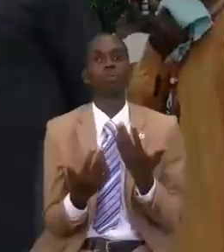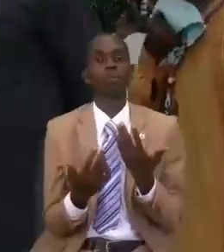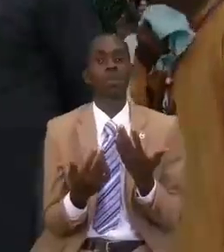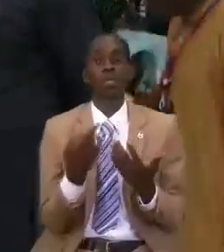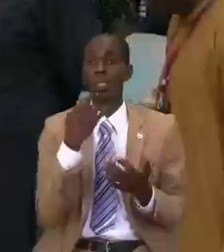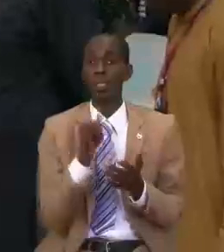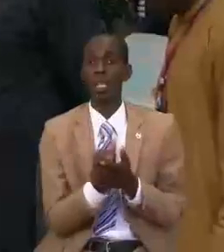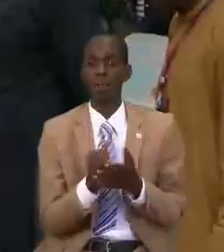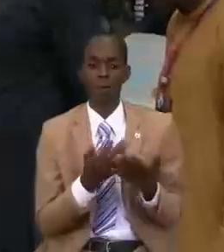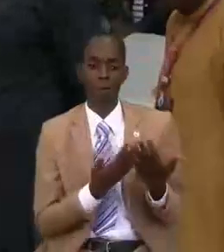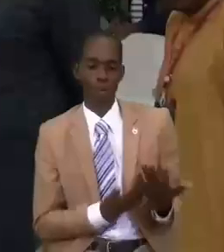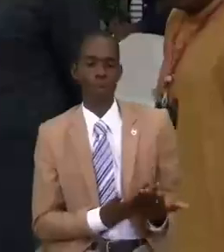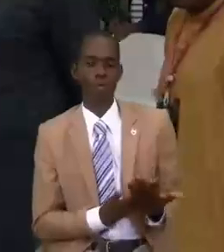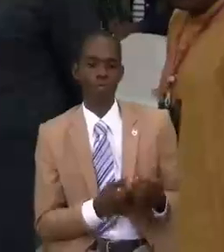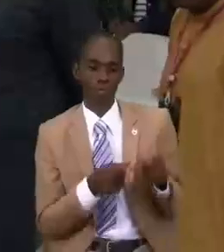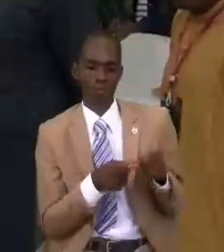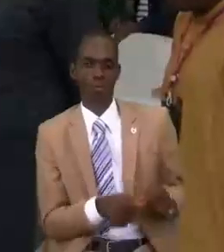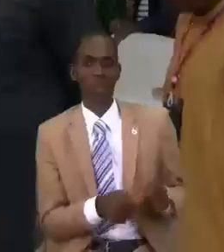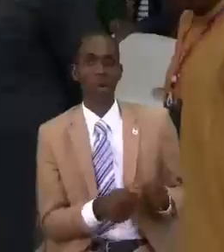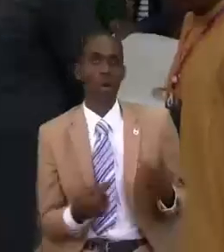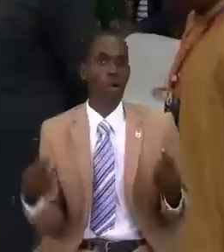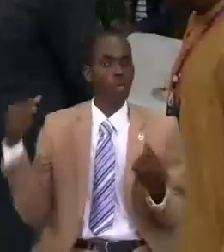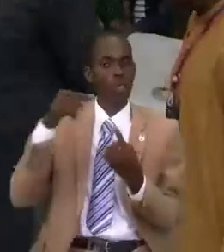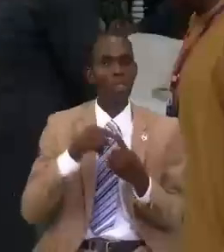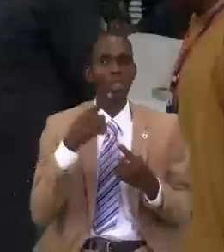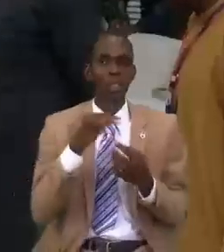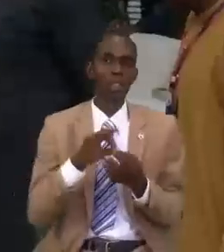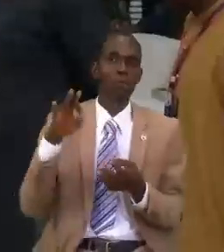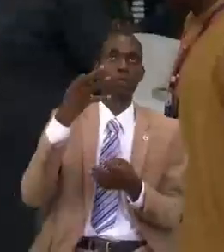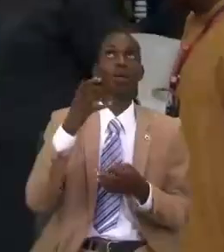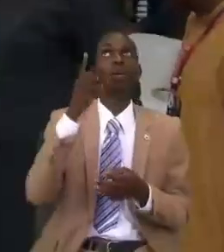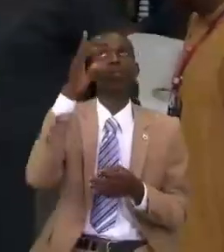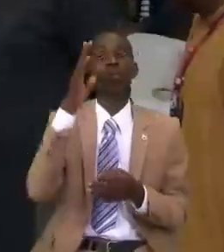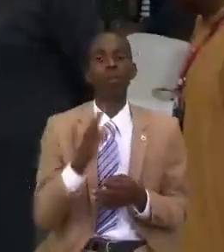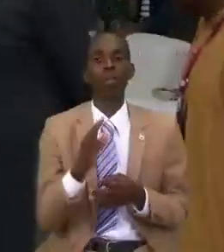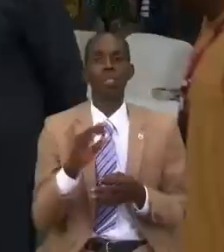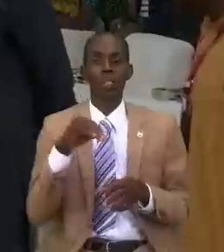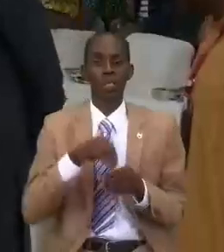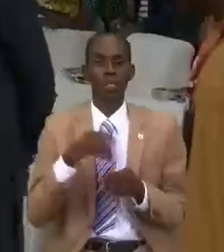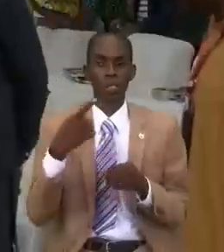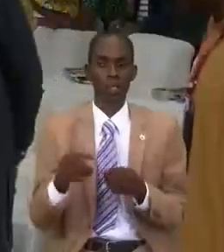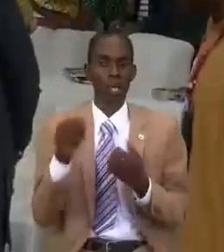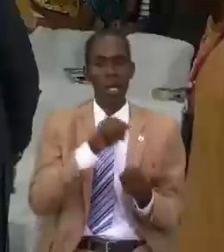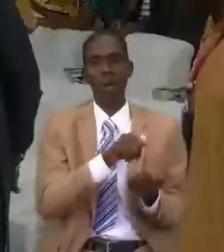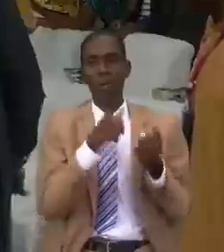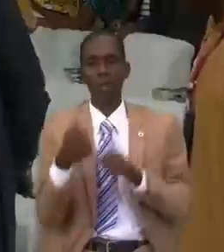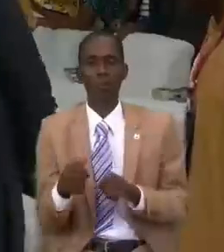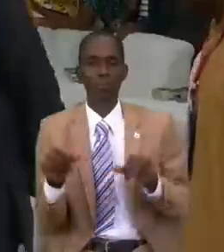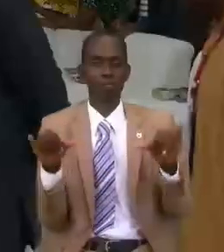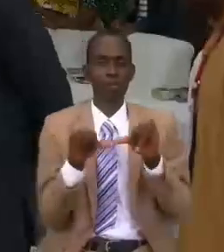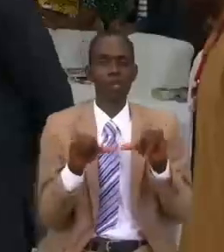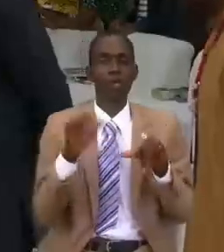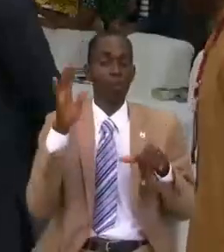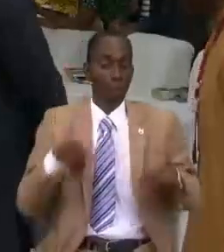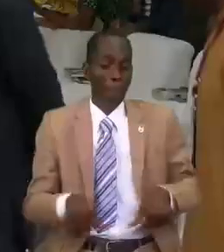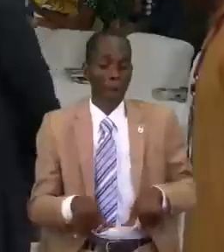the Spirit of God in the baptismal measure will come upon you, for you shall receive power